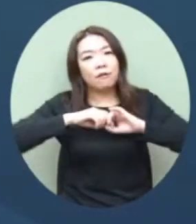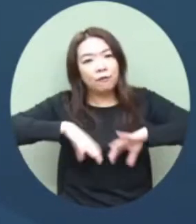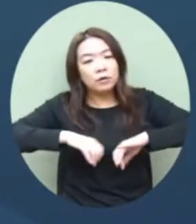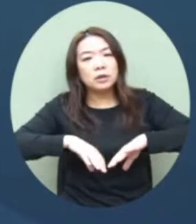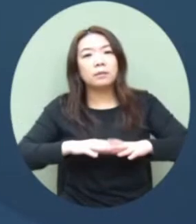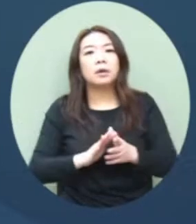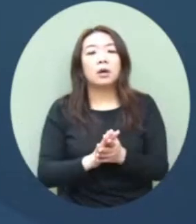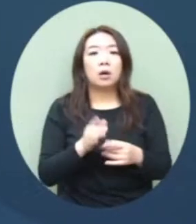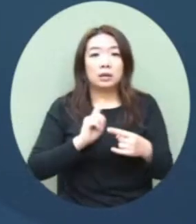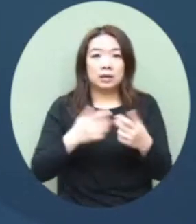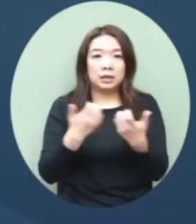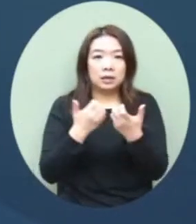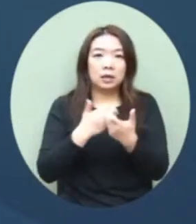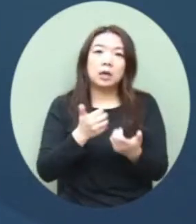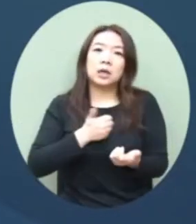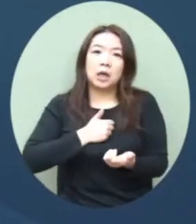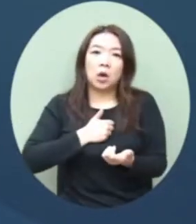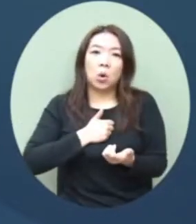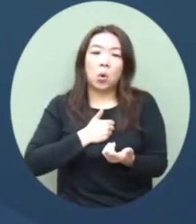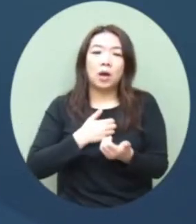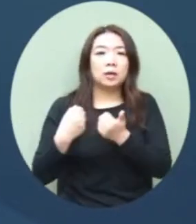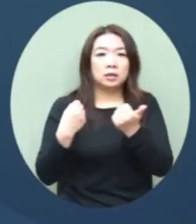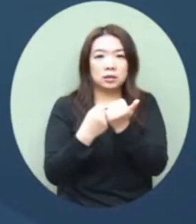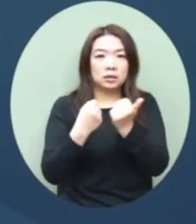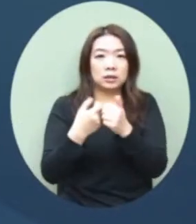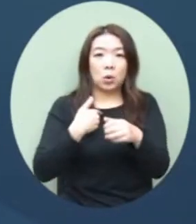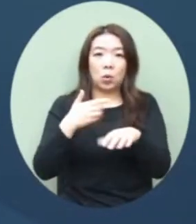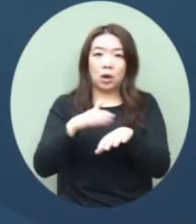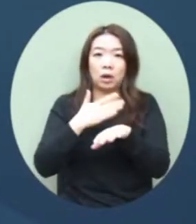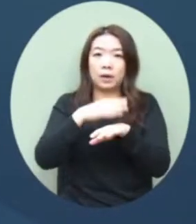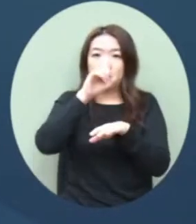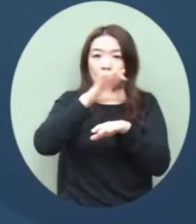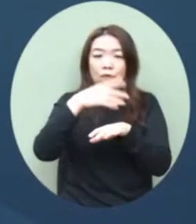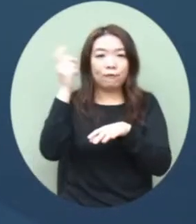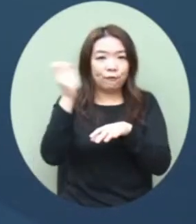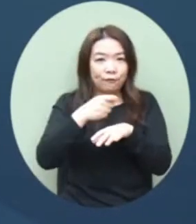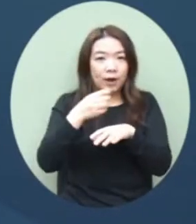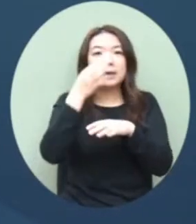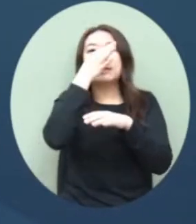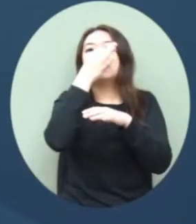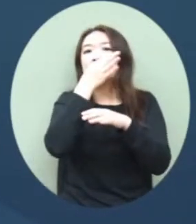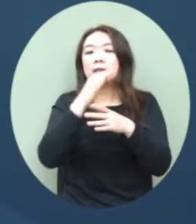kits we need. So you can rest assured we'll have sufficient number to support